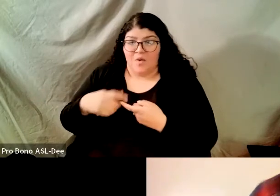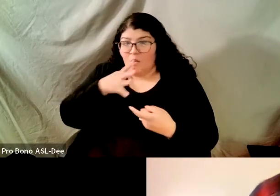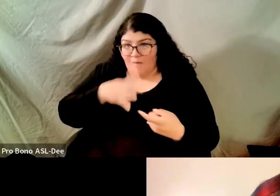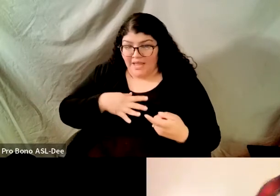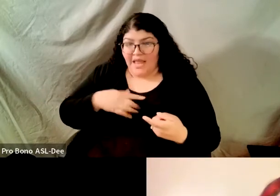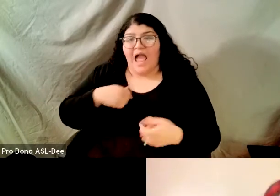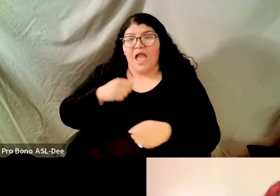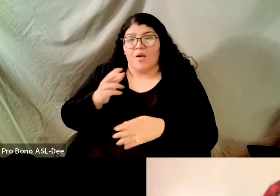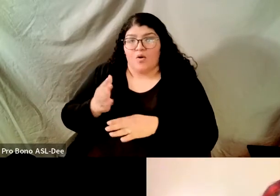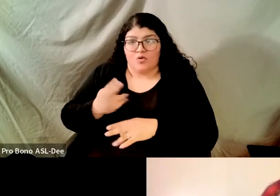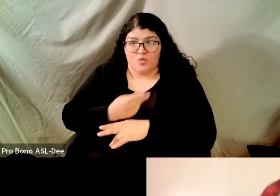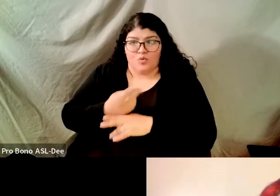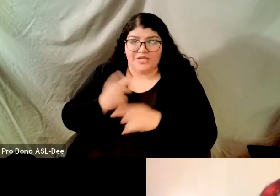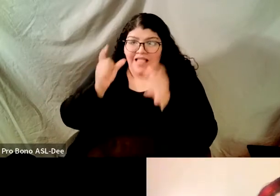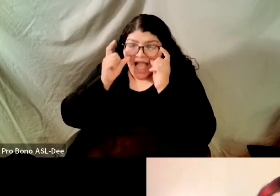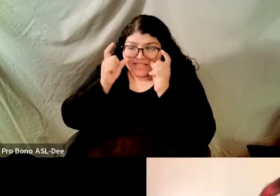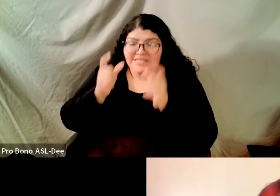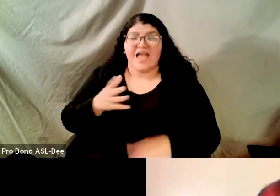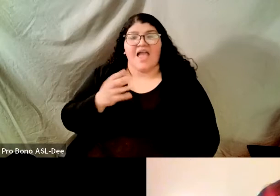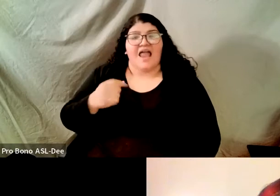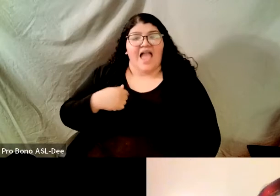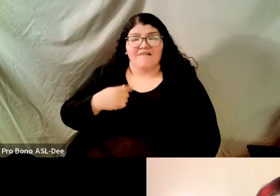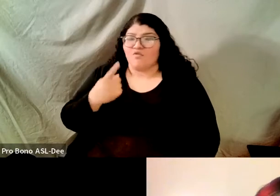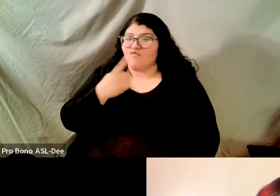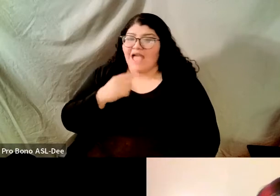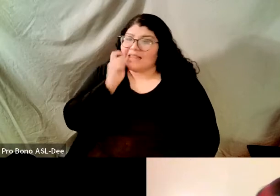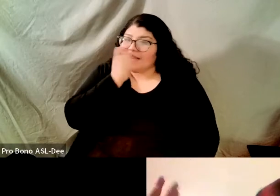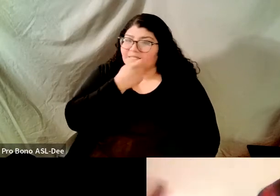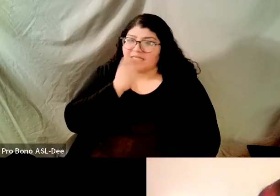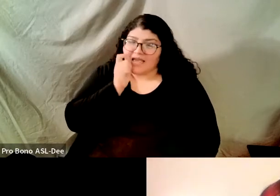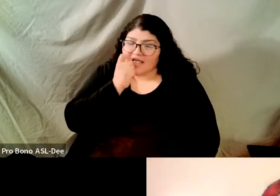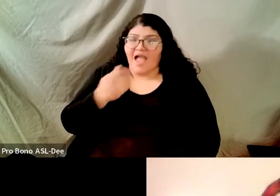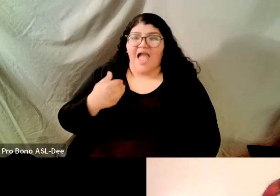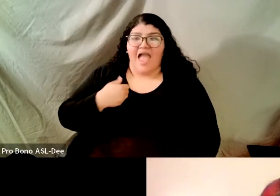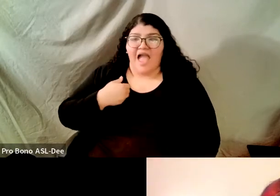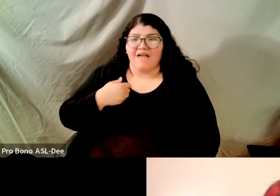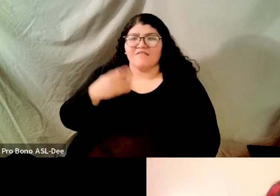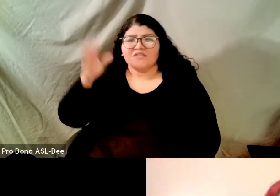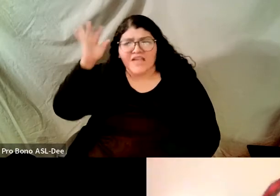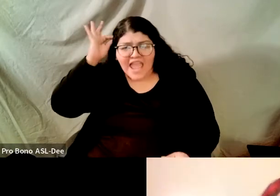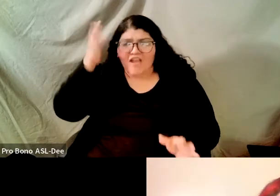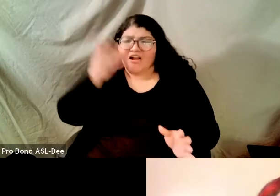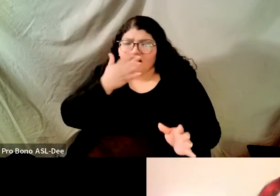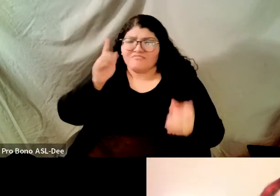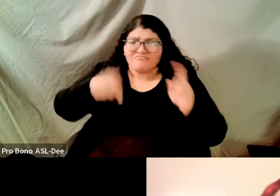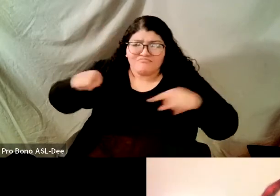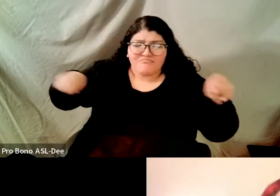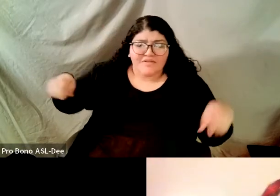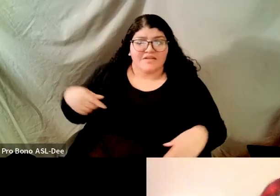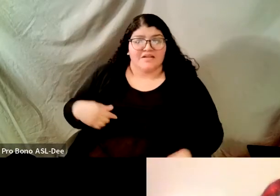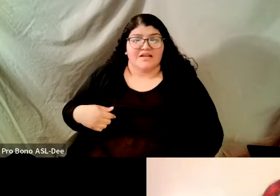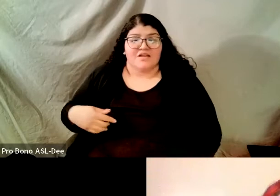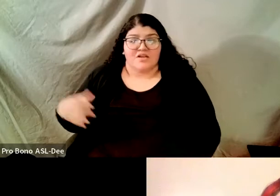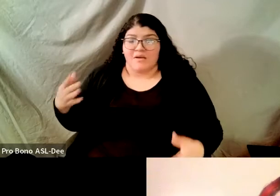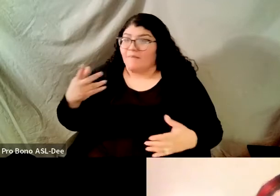wear glasses, and I have red lipstick on. I have funky colors in my hair. I have short hair. I'm wearing a pink jacket,